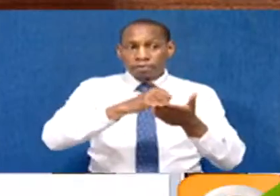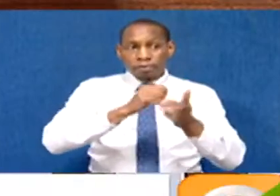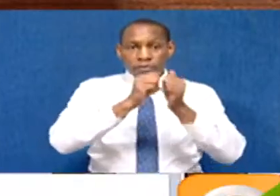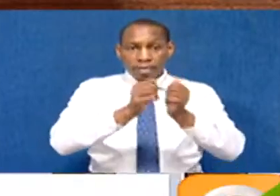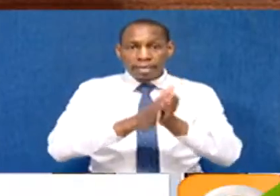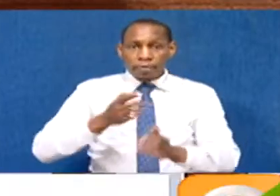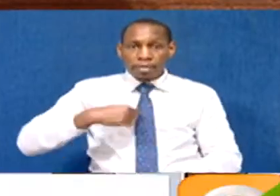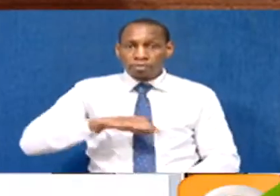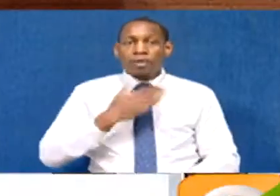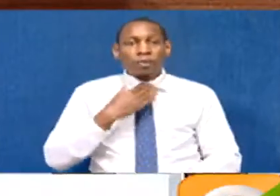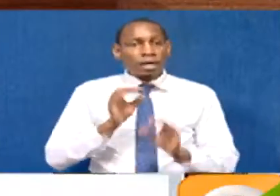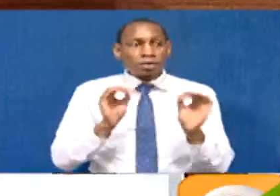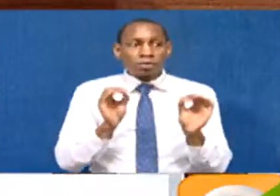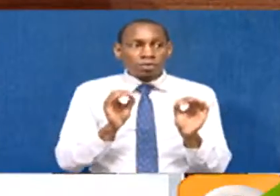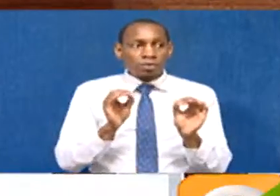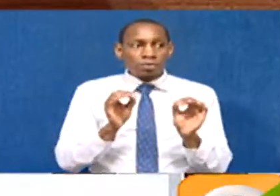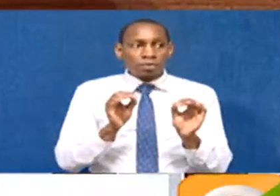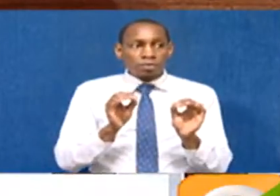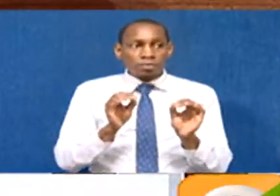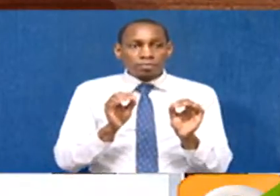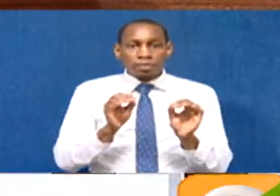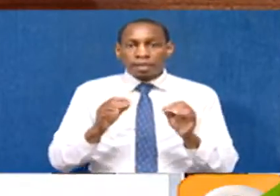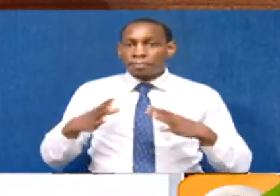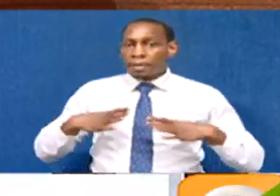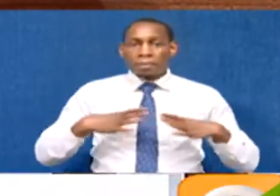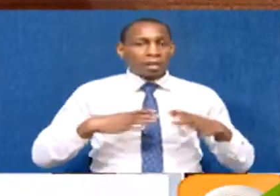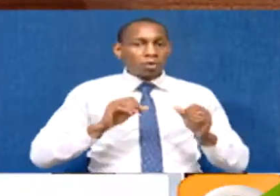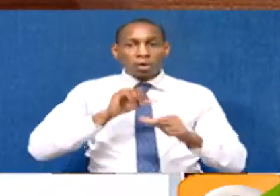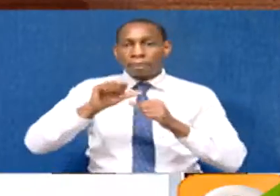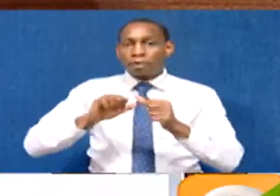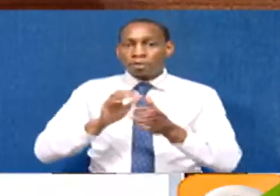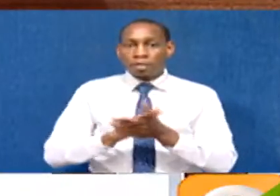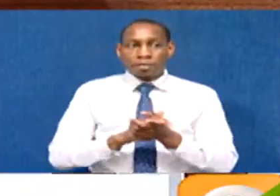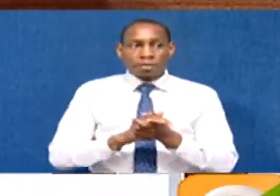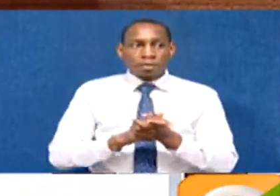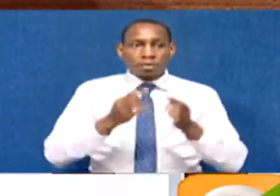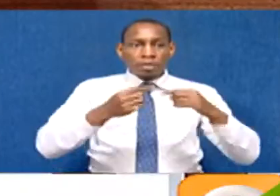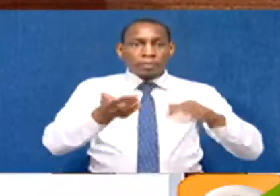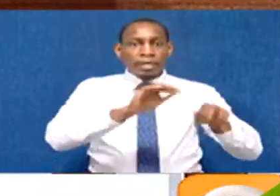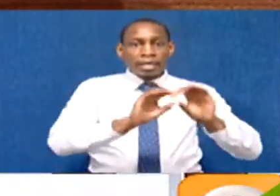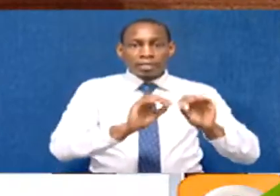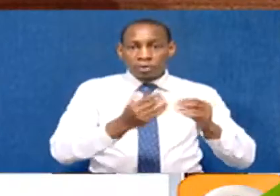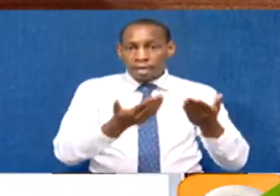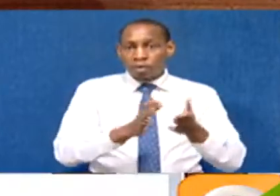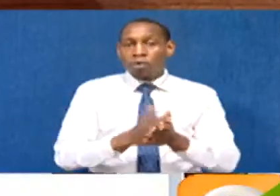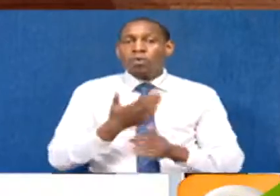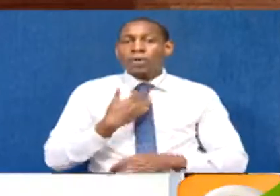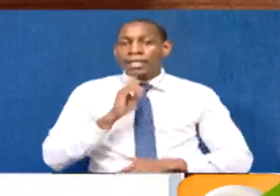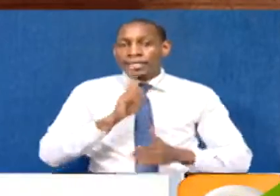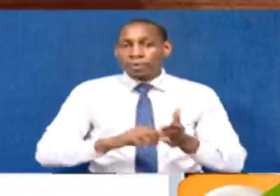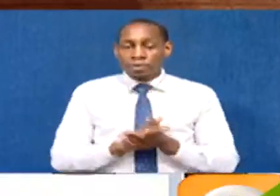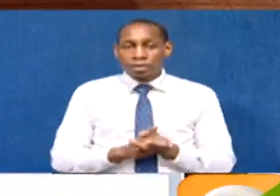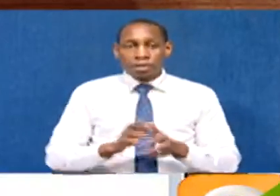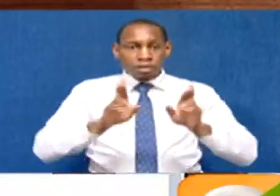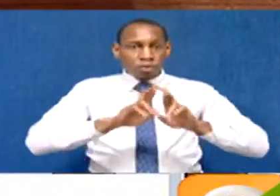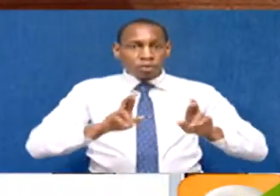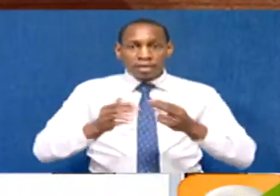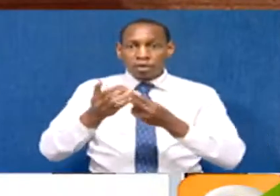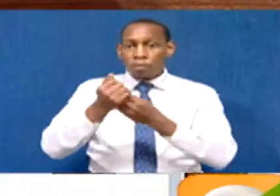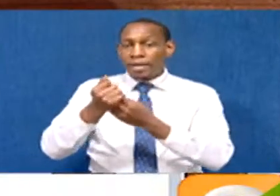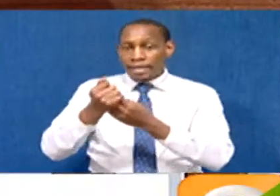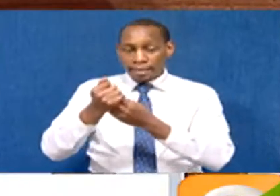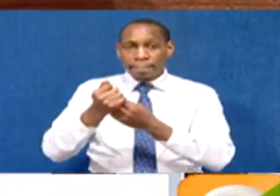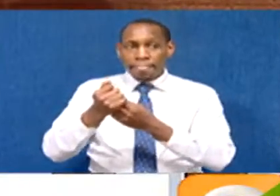us. So I don't want to be arrogant and stamp about how we are going to cross the line. What I want to say is that we are open for